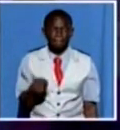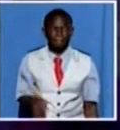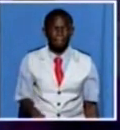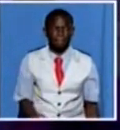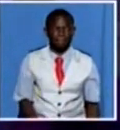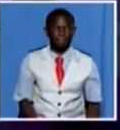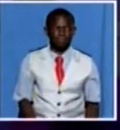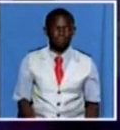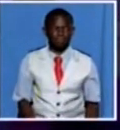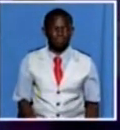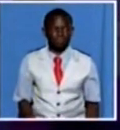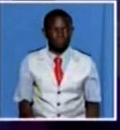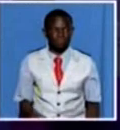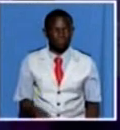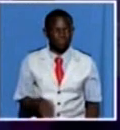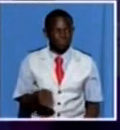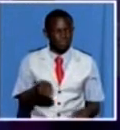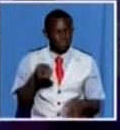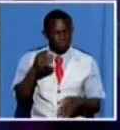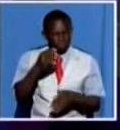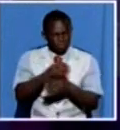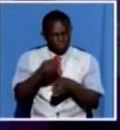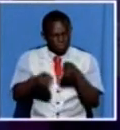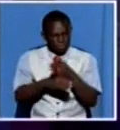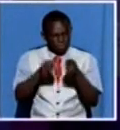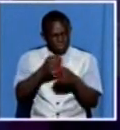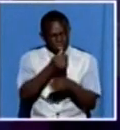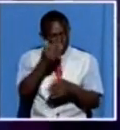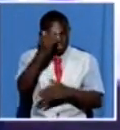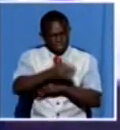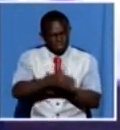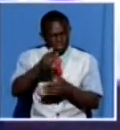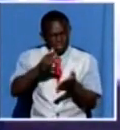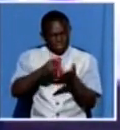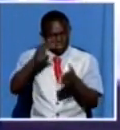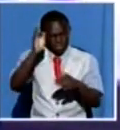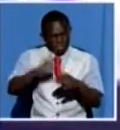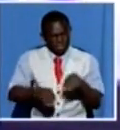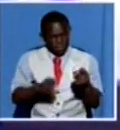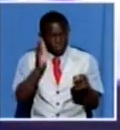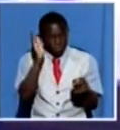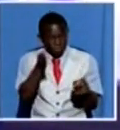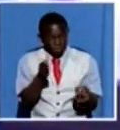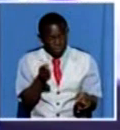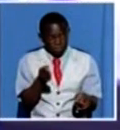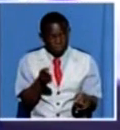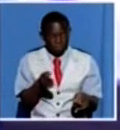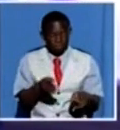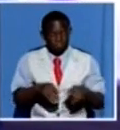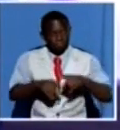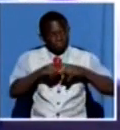project that's going to be more expensive than this from what is remaining? Depending on the needs. If we are going to have a 6-lane road, if you are going to have